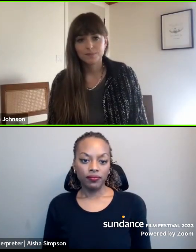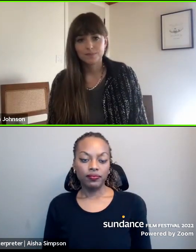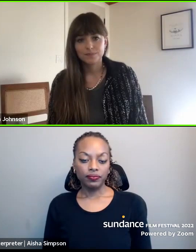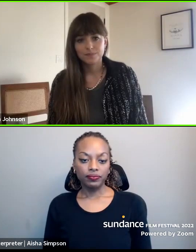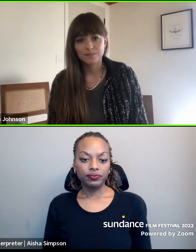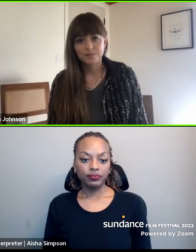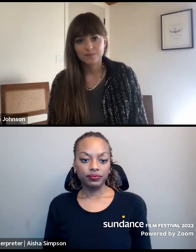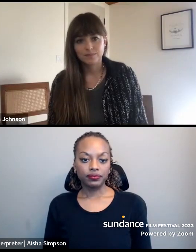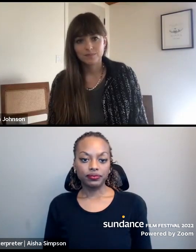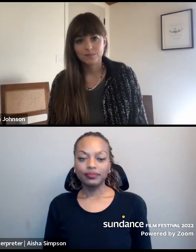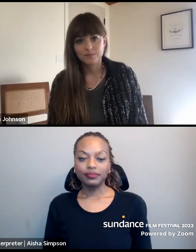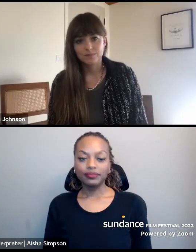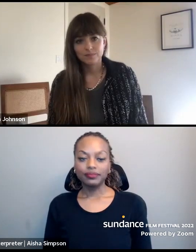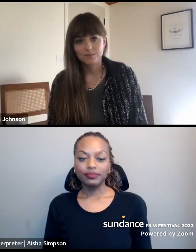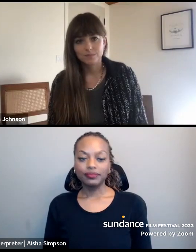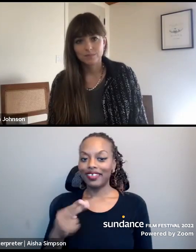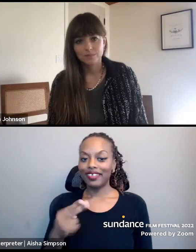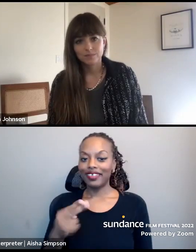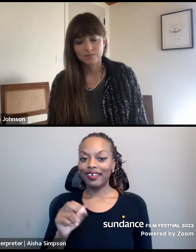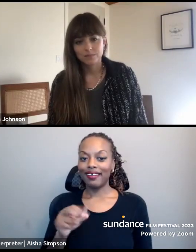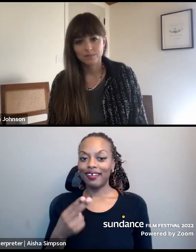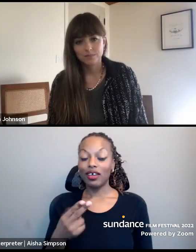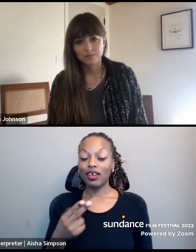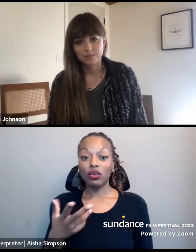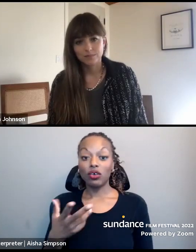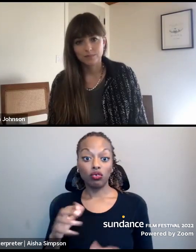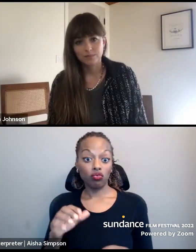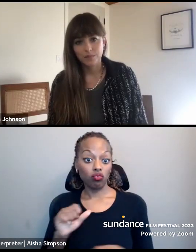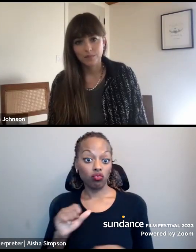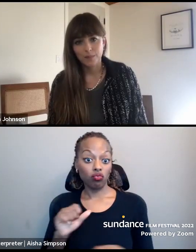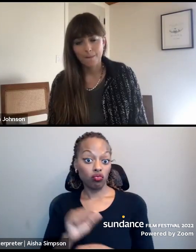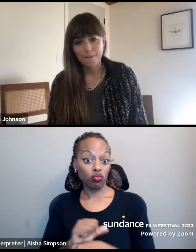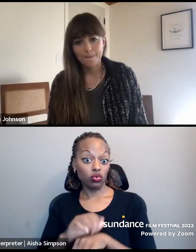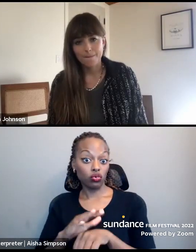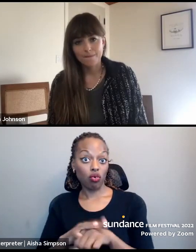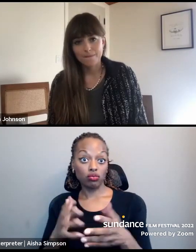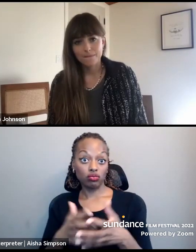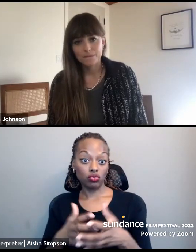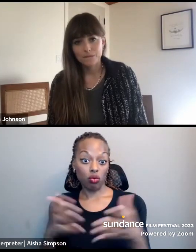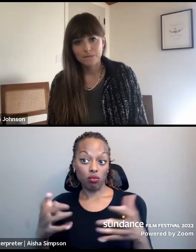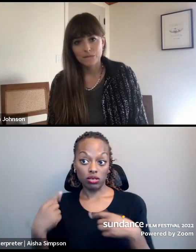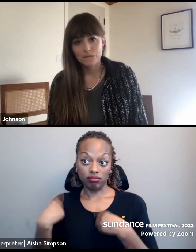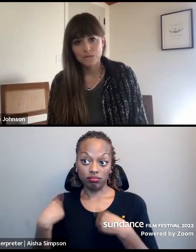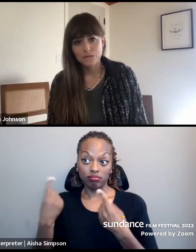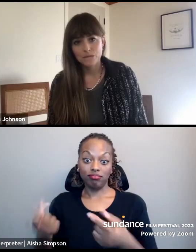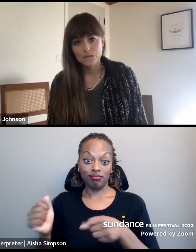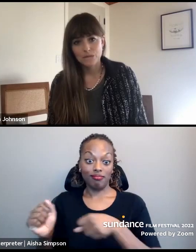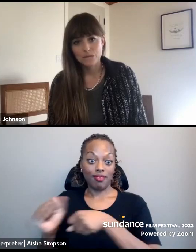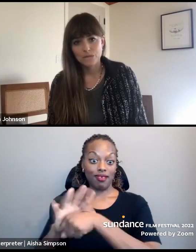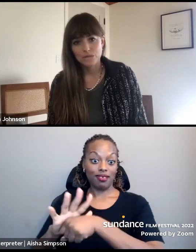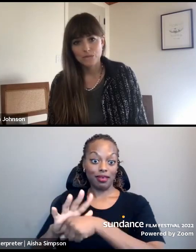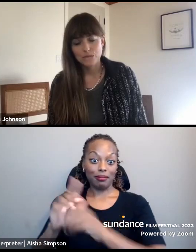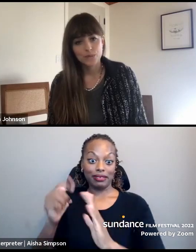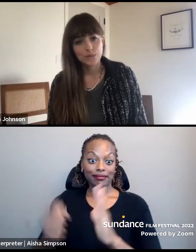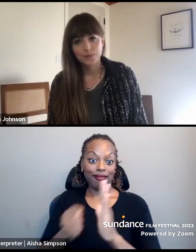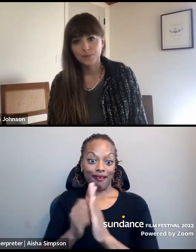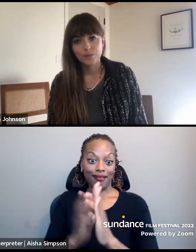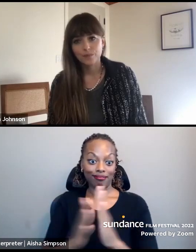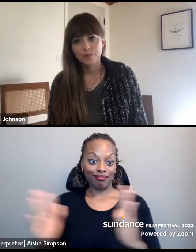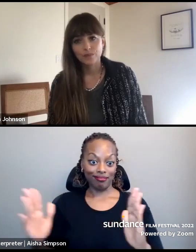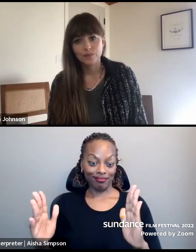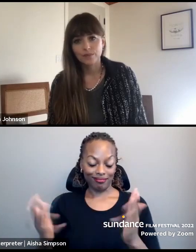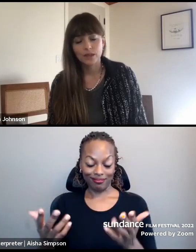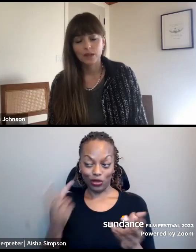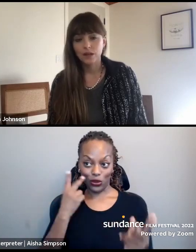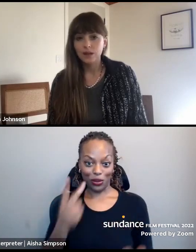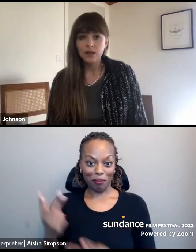You've worked on so much in the time since this pandemic has been happening. I was looking back at everything, how did